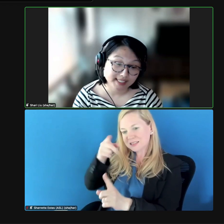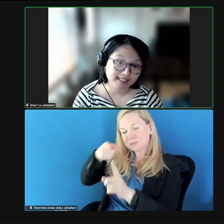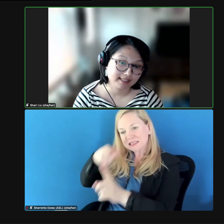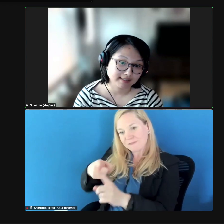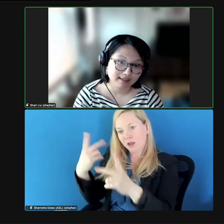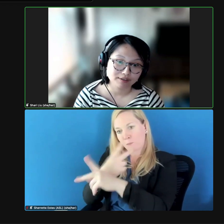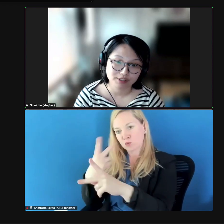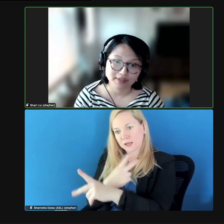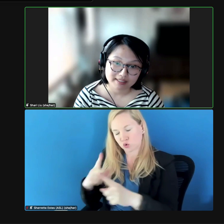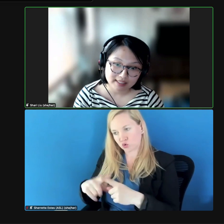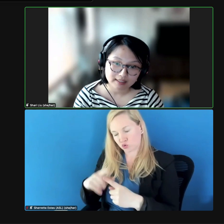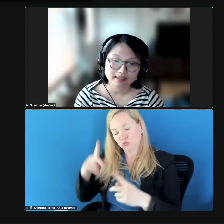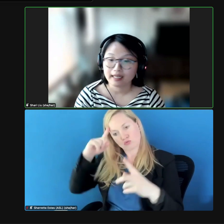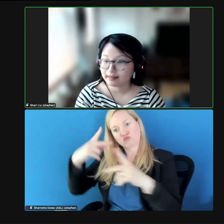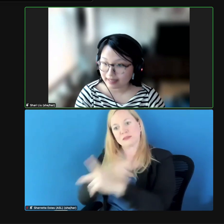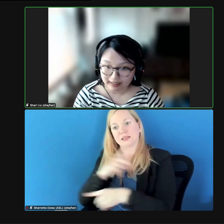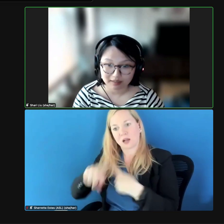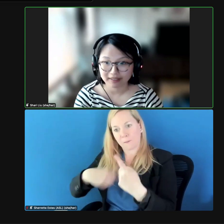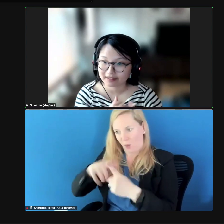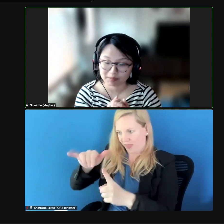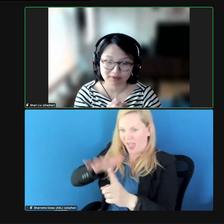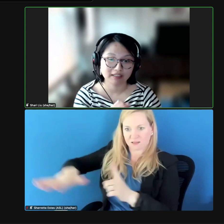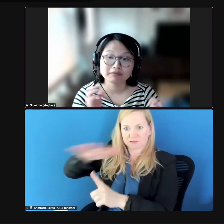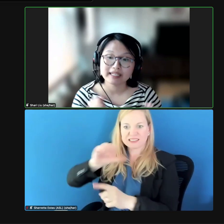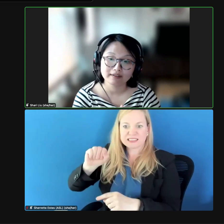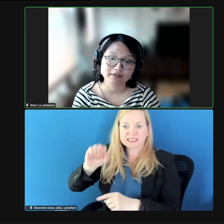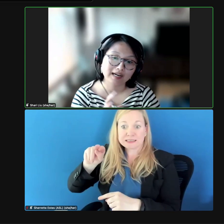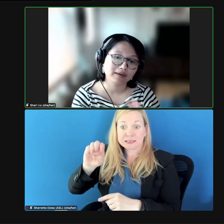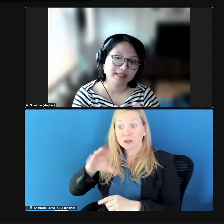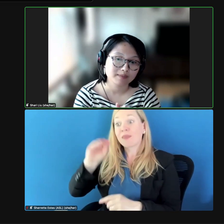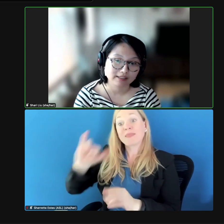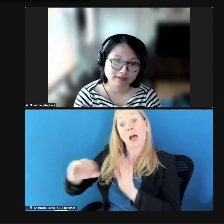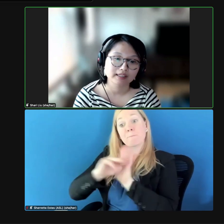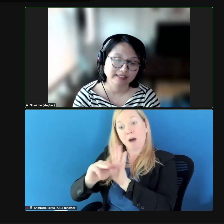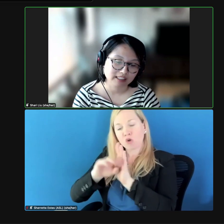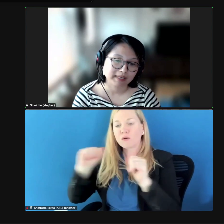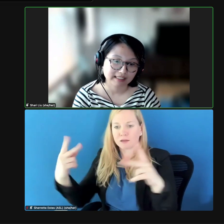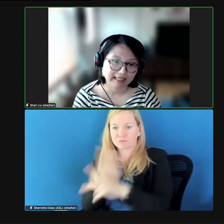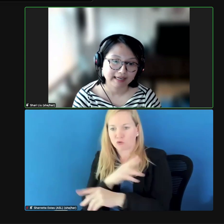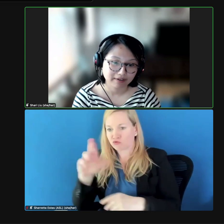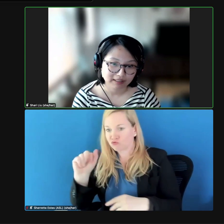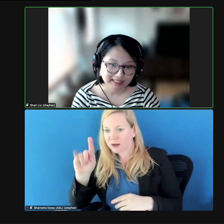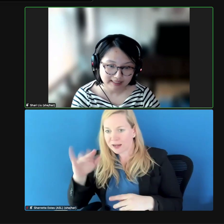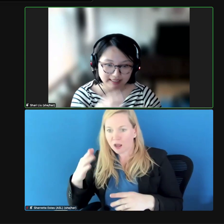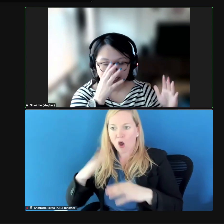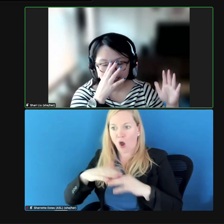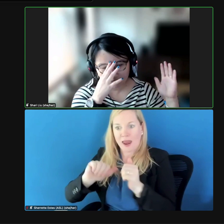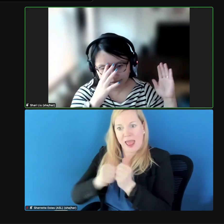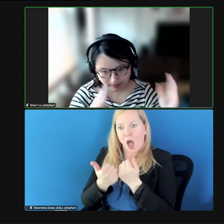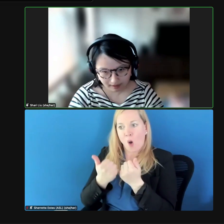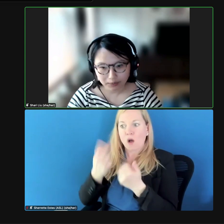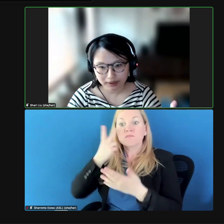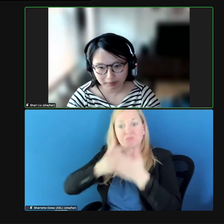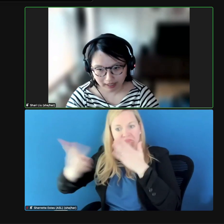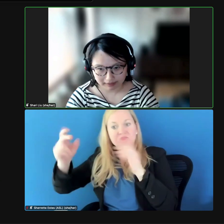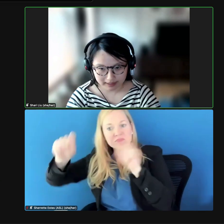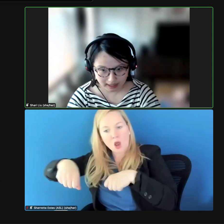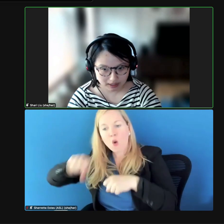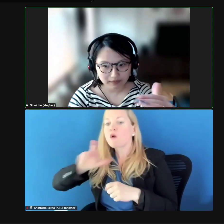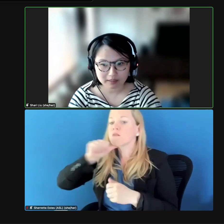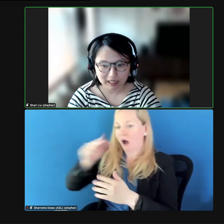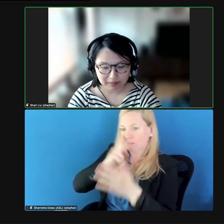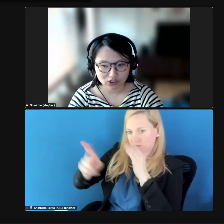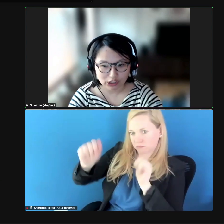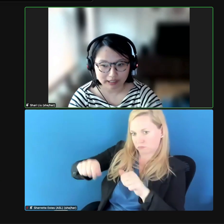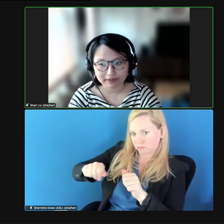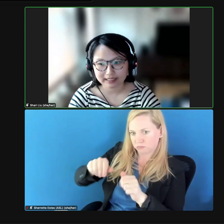about the physics and the psychology of that scene, and then the model can provide a rating for how expected or unexpected that outcome is. And along with the models,